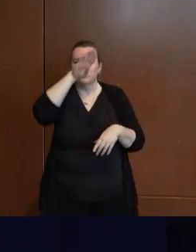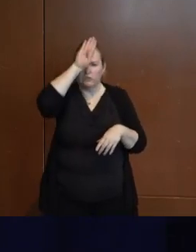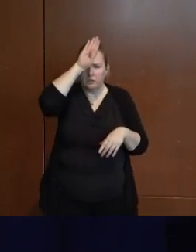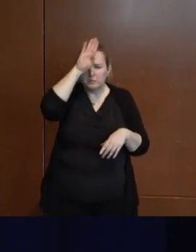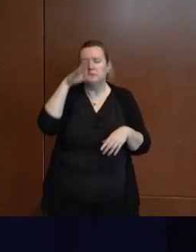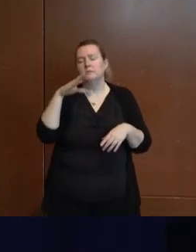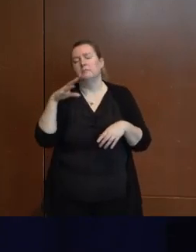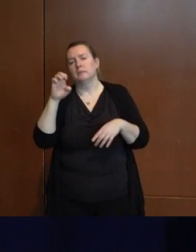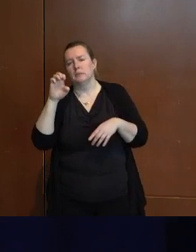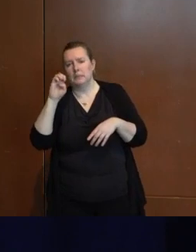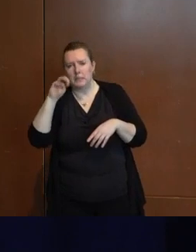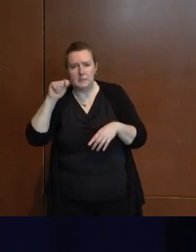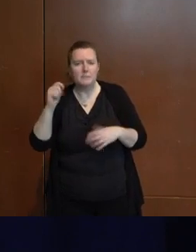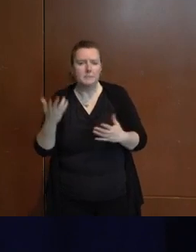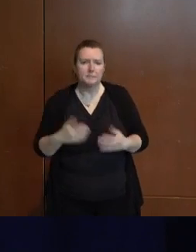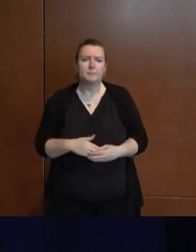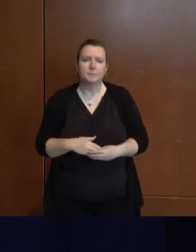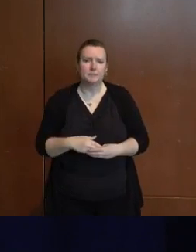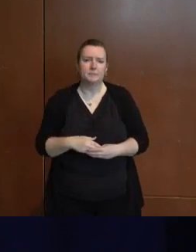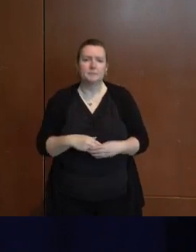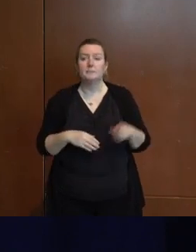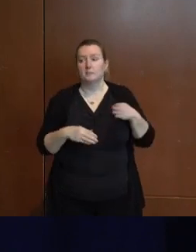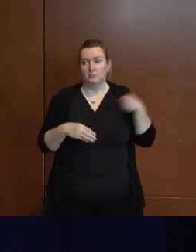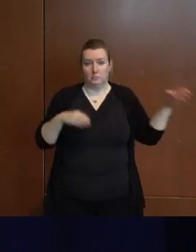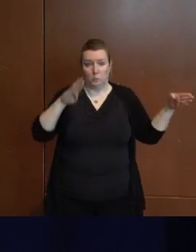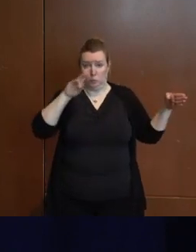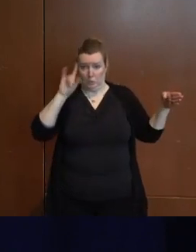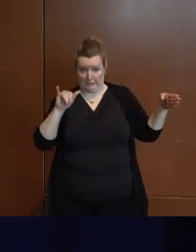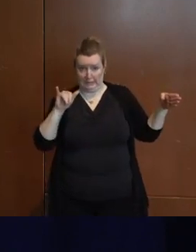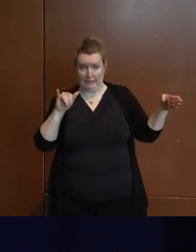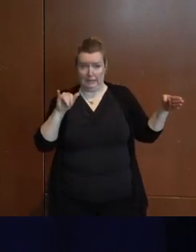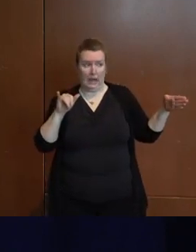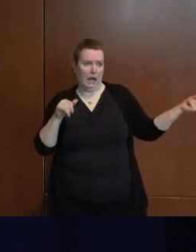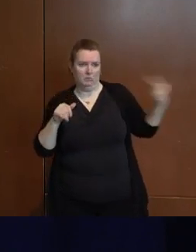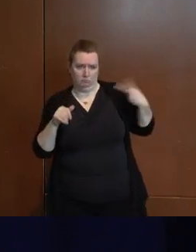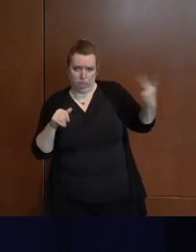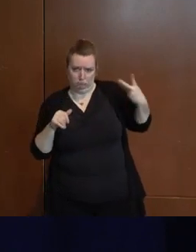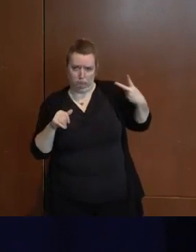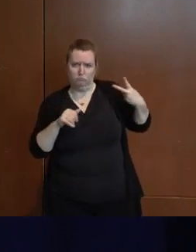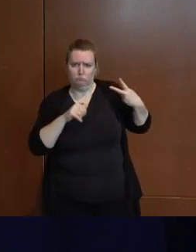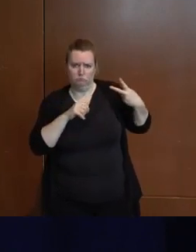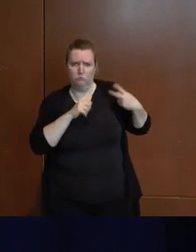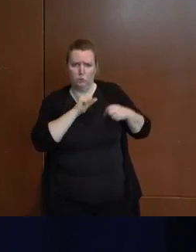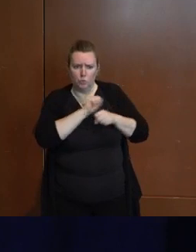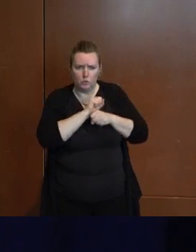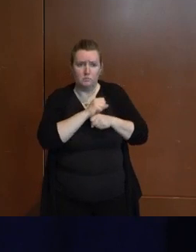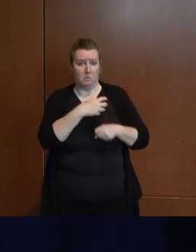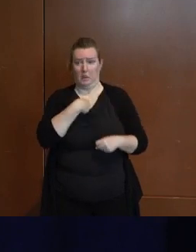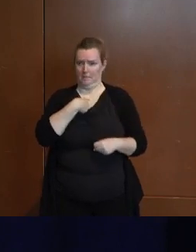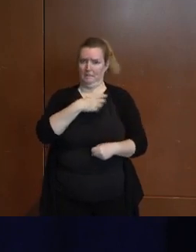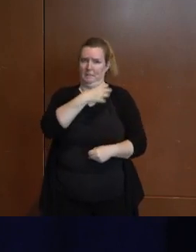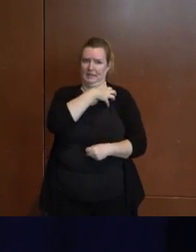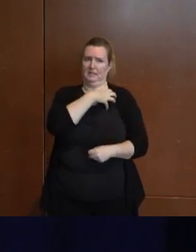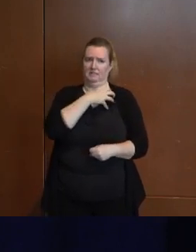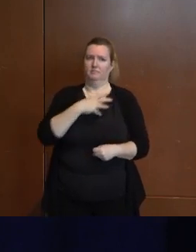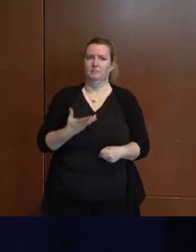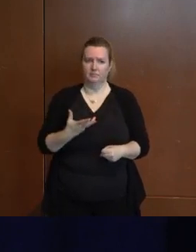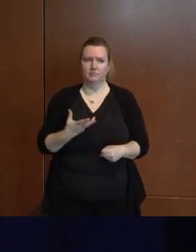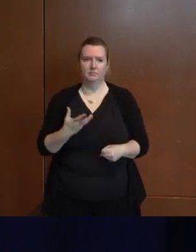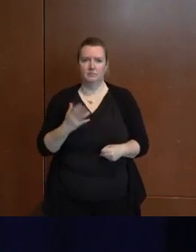can attest to it. I'm a Jersey trooper, but our healthcare workers need this PPE right now as the